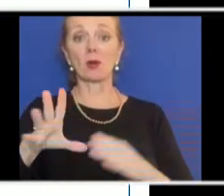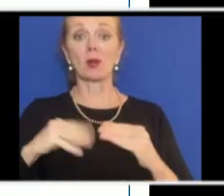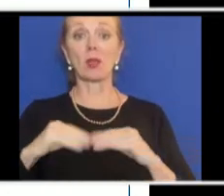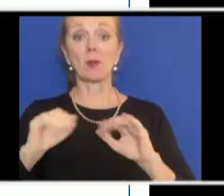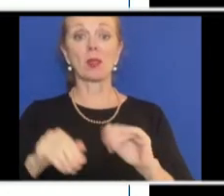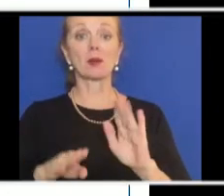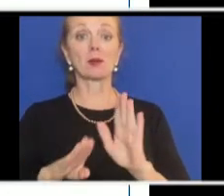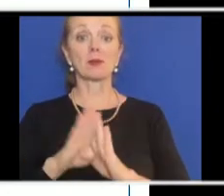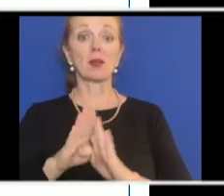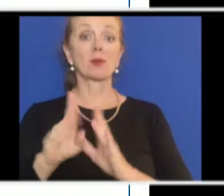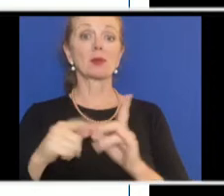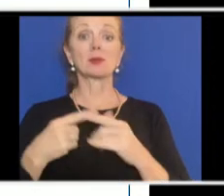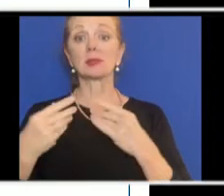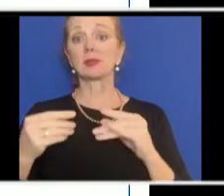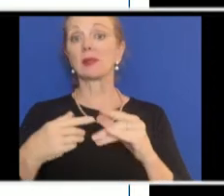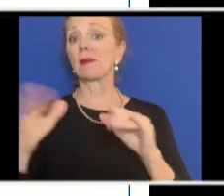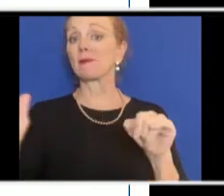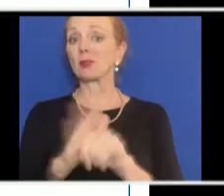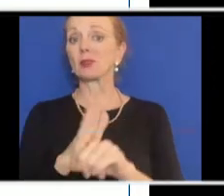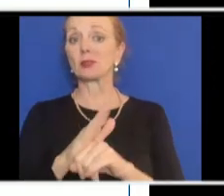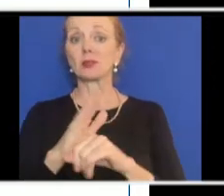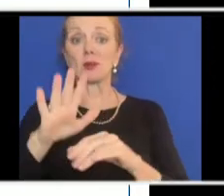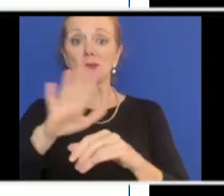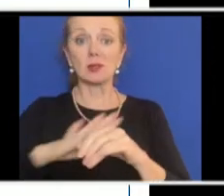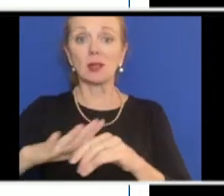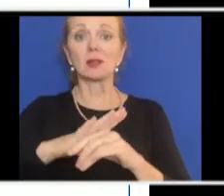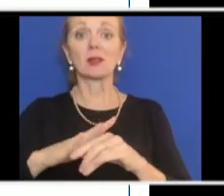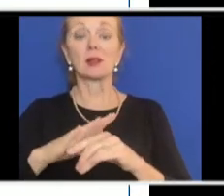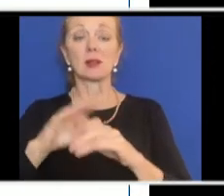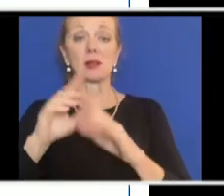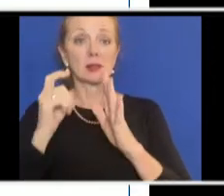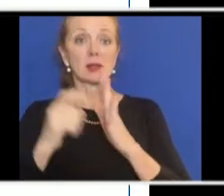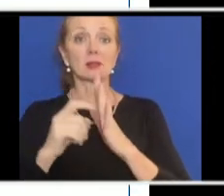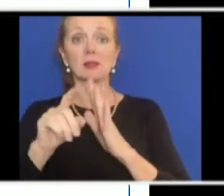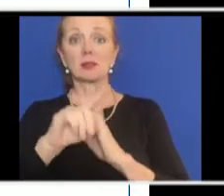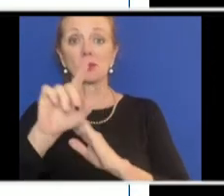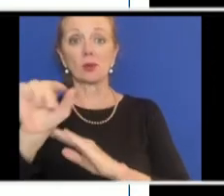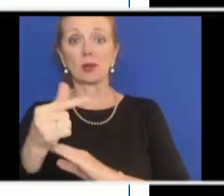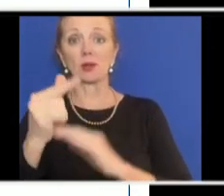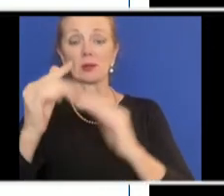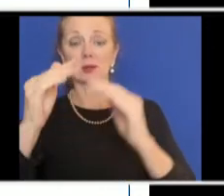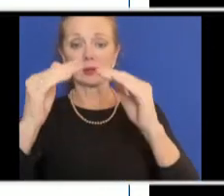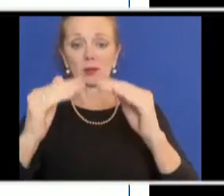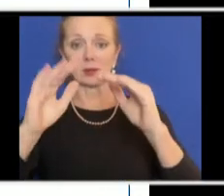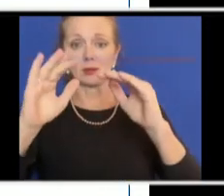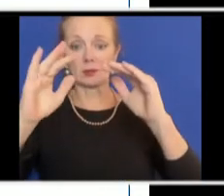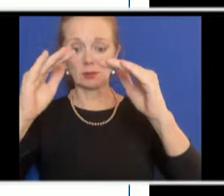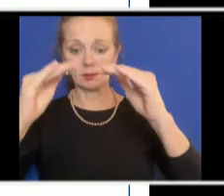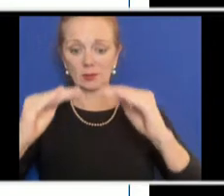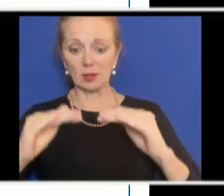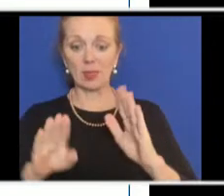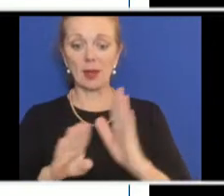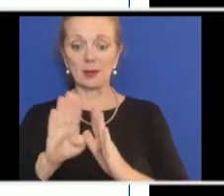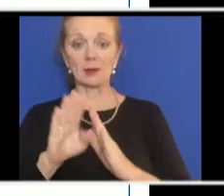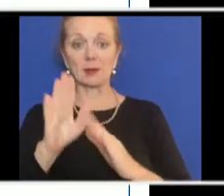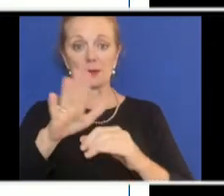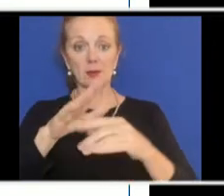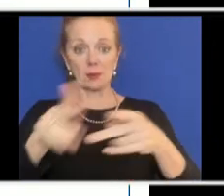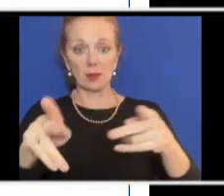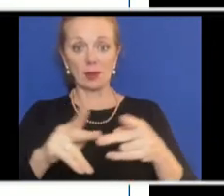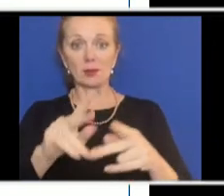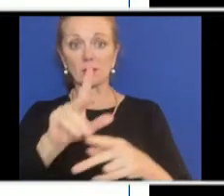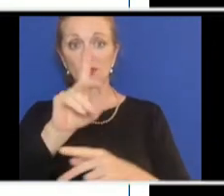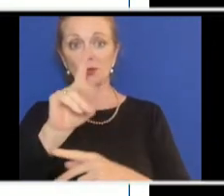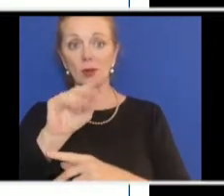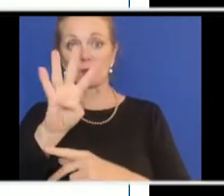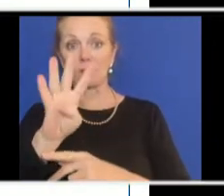sell the full site with the unified zoning pattern I'll go ahead and Skip down development of the site supports the following 2040 comp plan